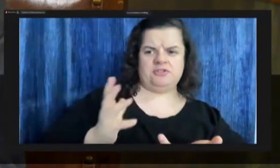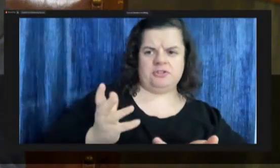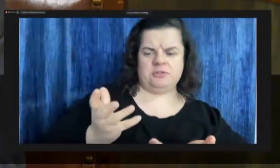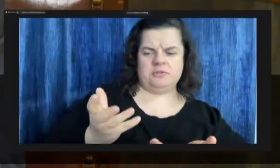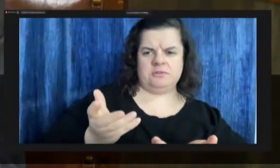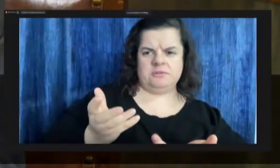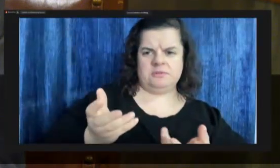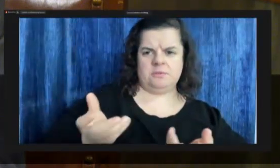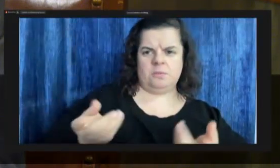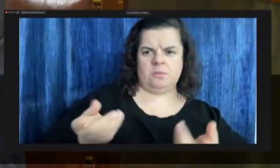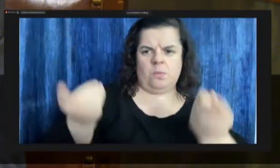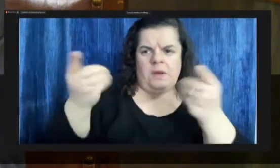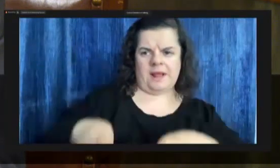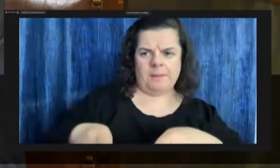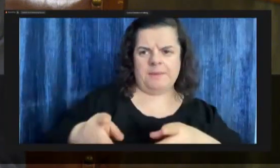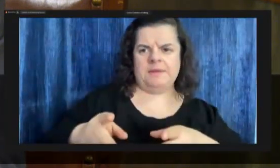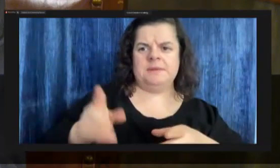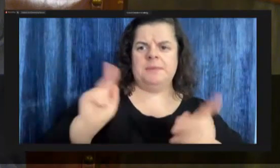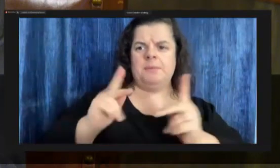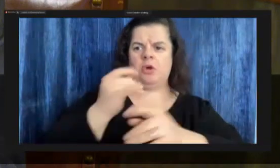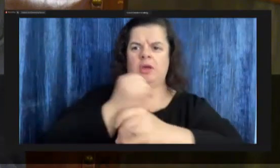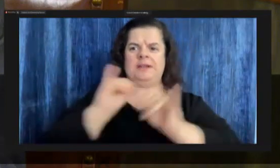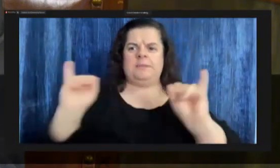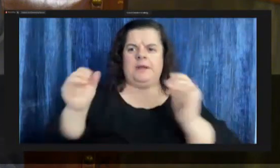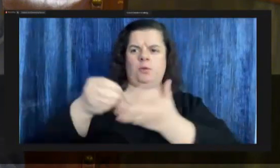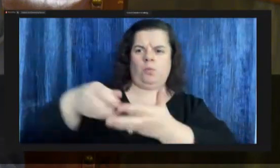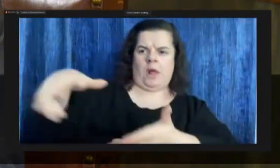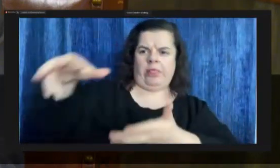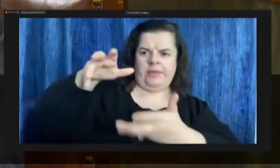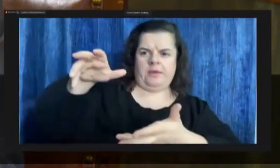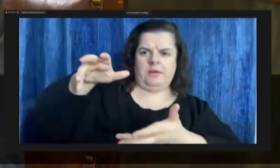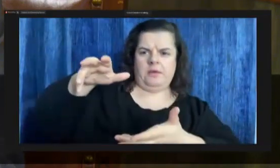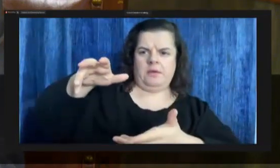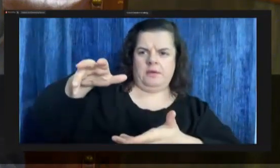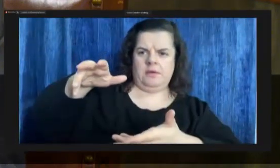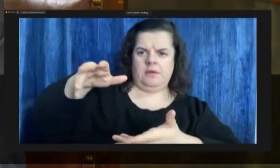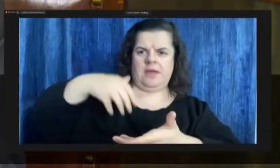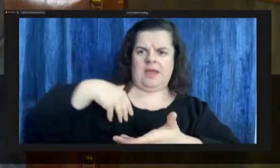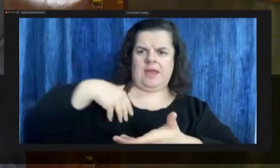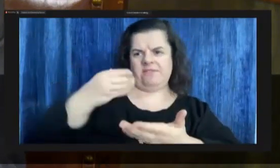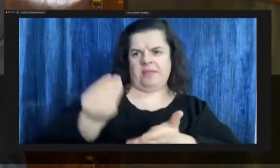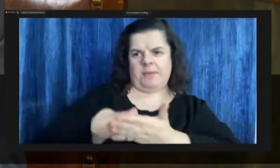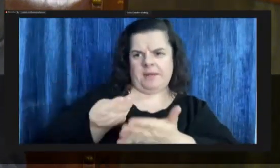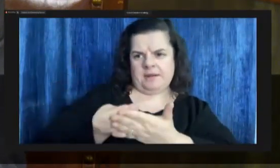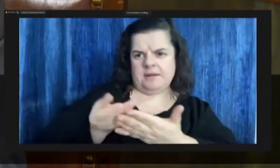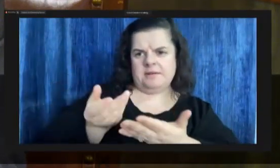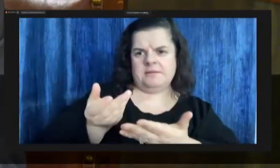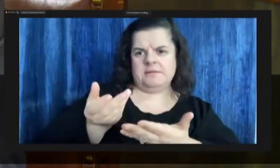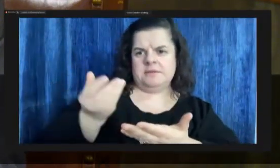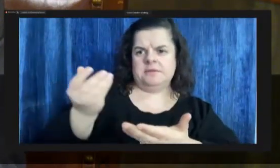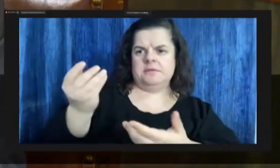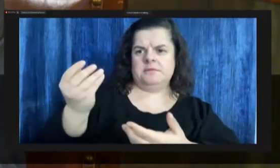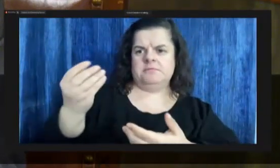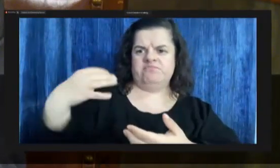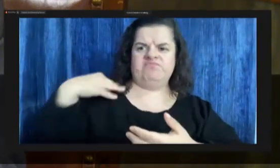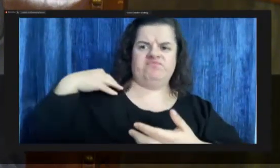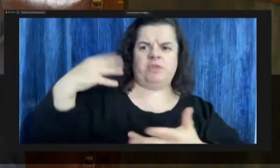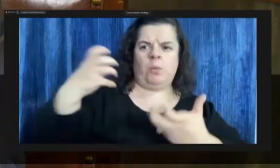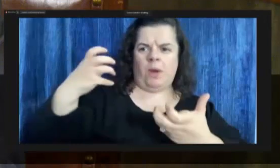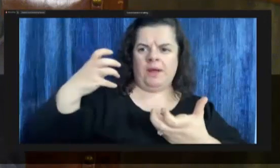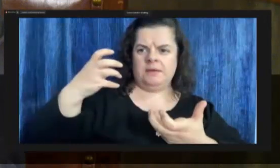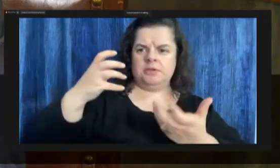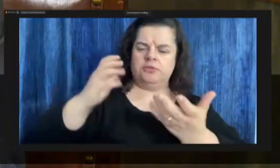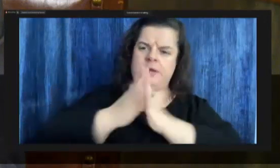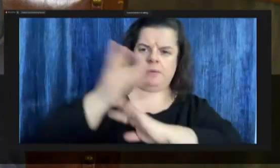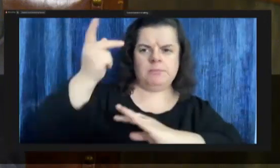up having is people who are independently wealthy or have the means running for office, and people who